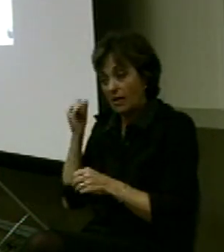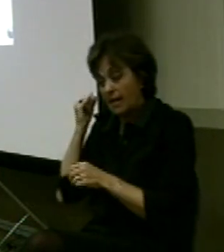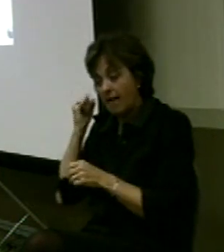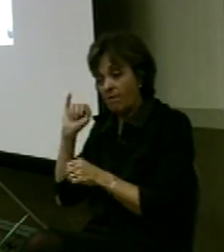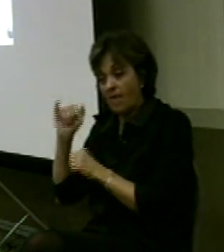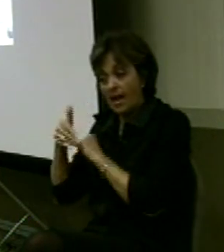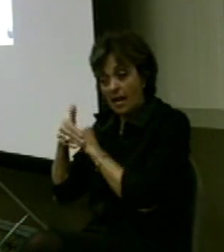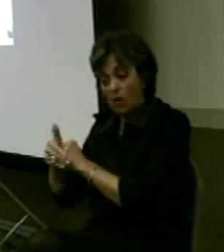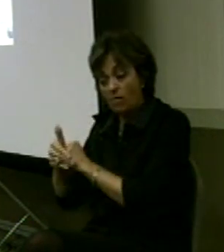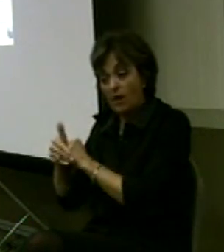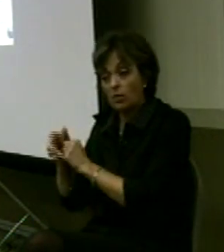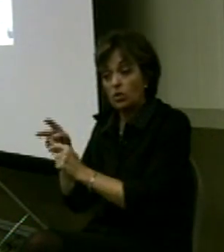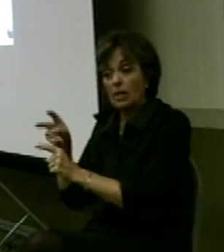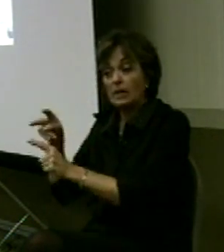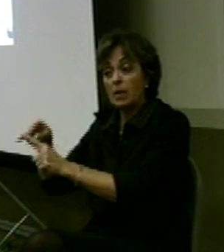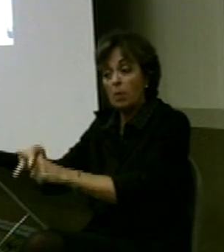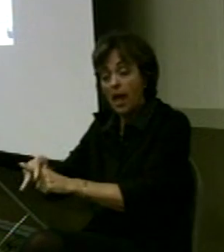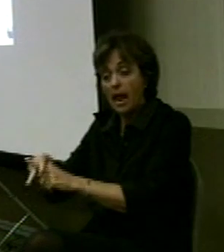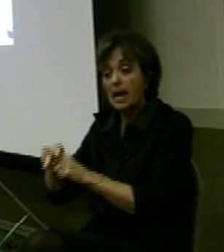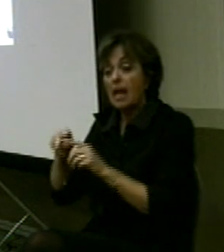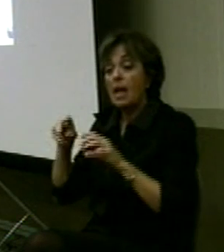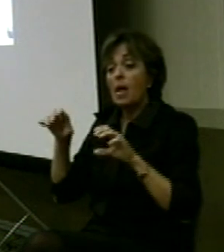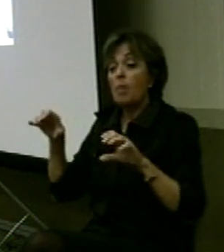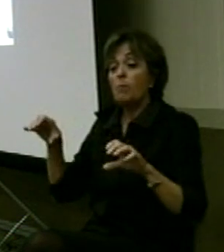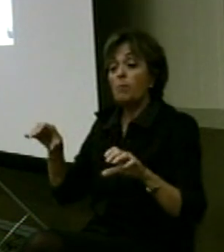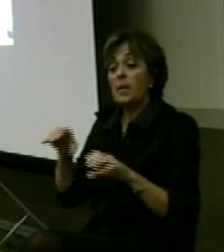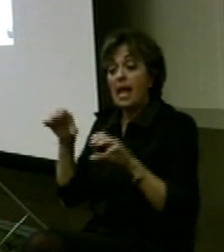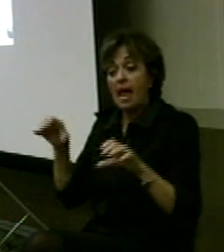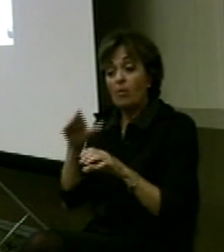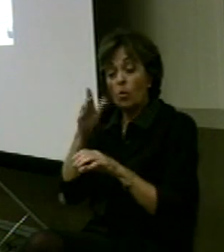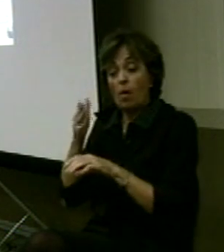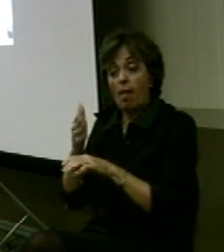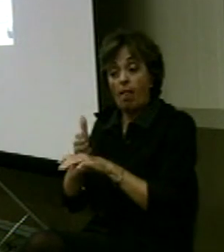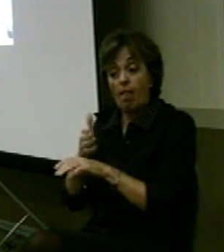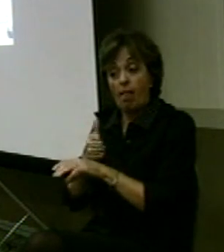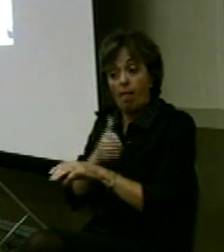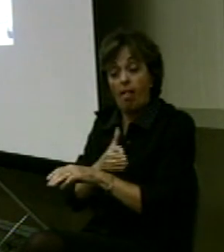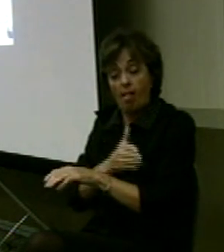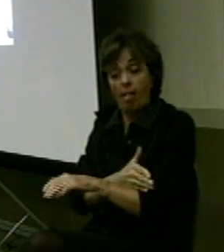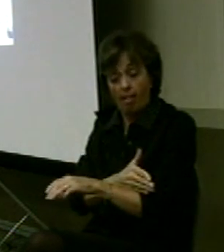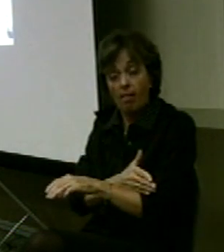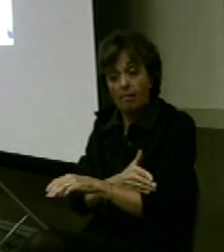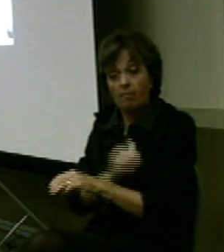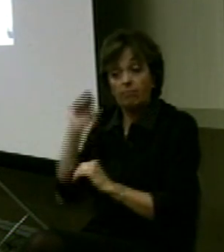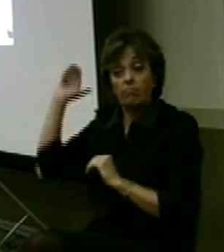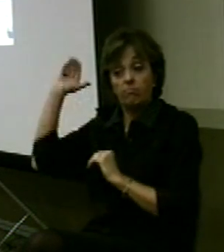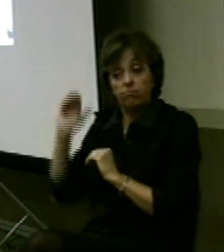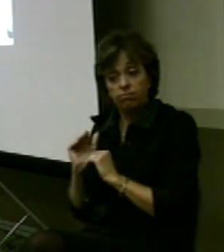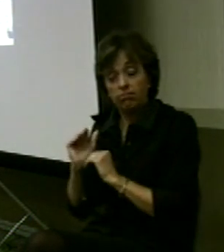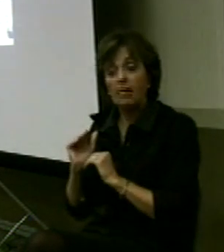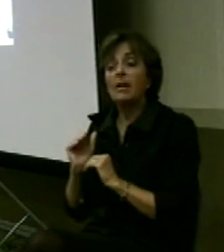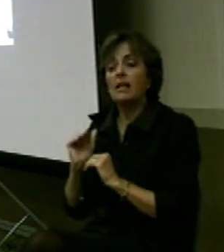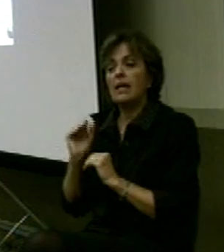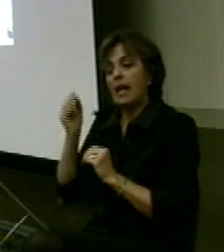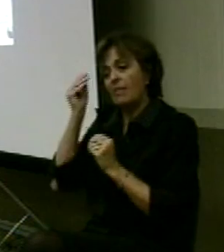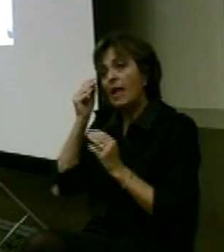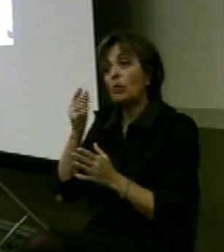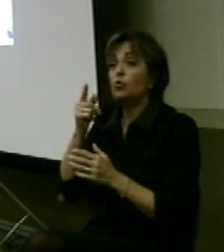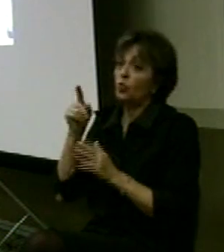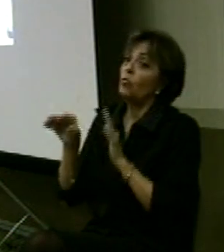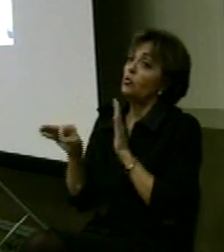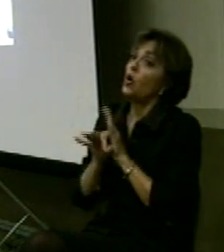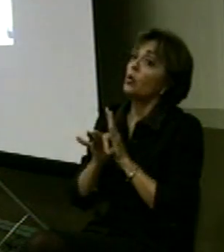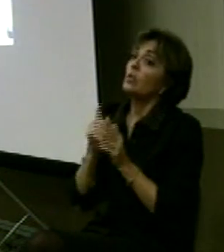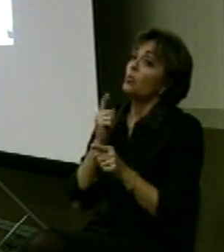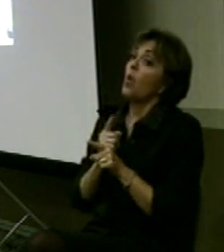If the intervention is applied, then the behavior is going to go down, right? And then that lets you know that